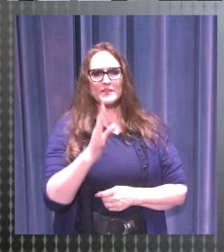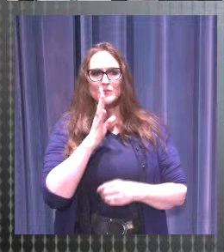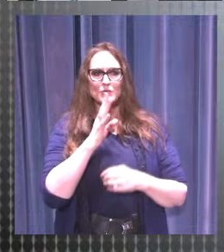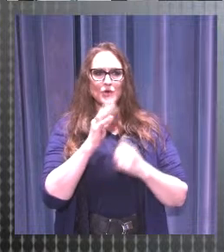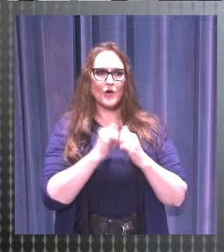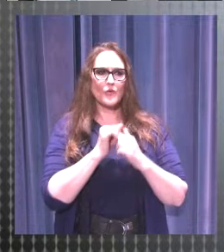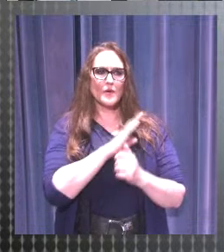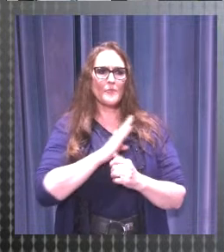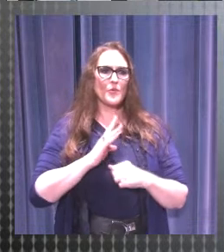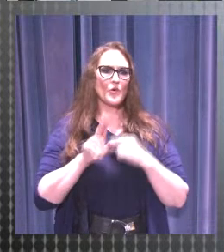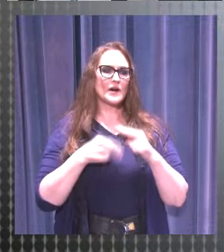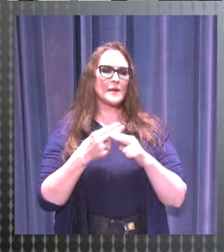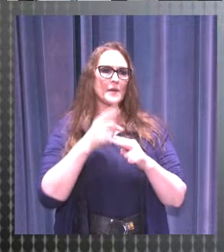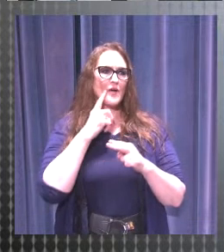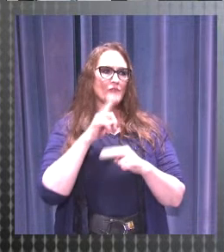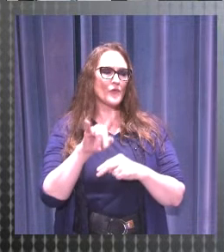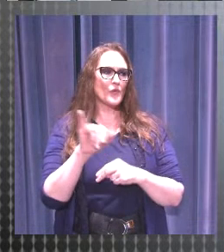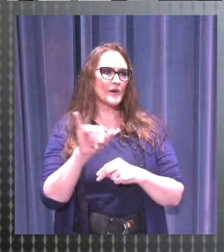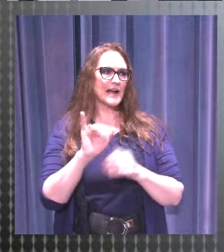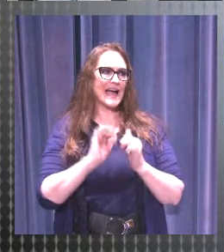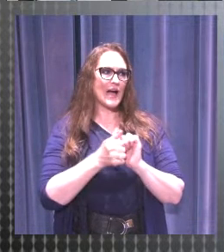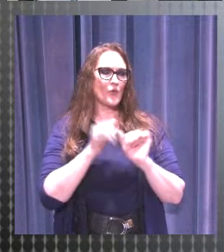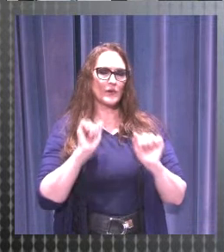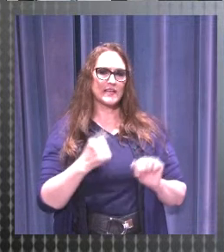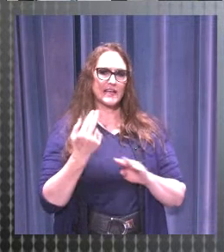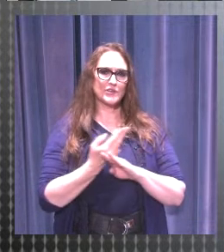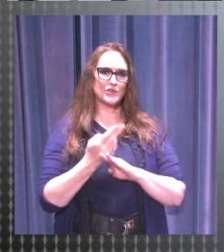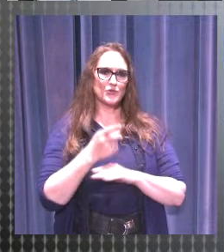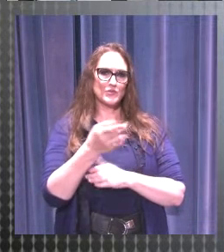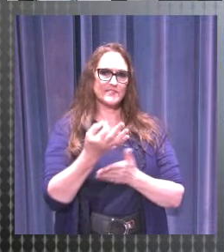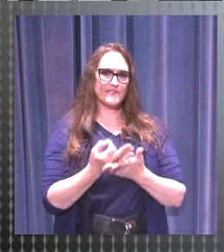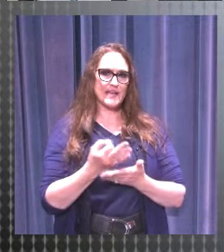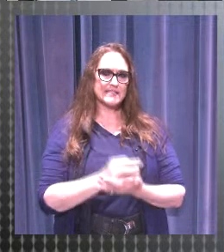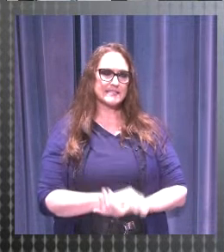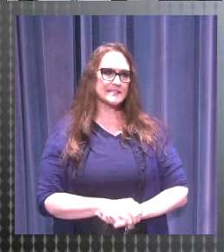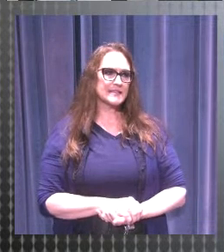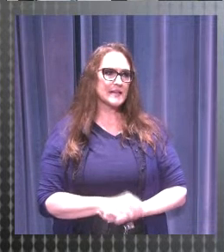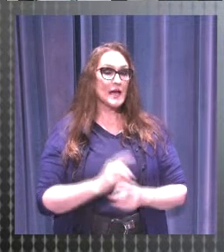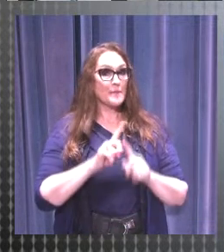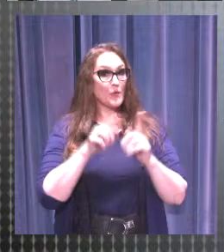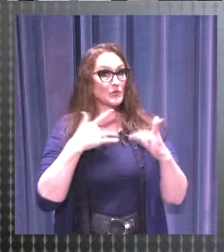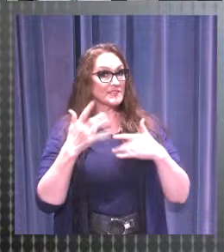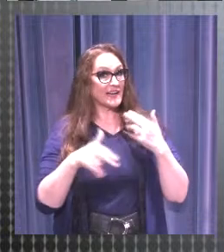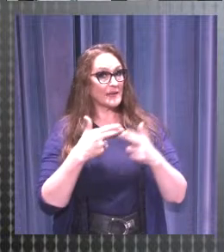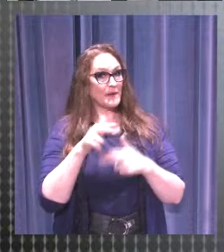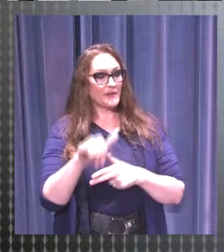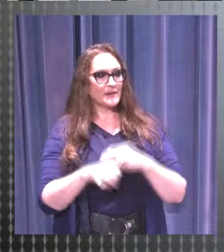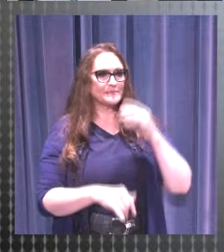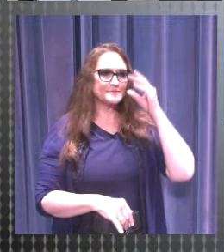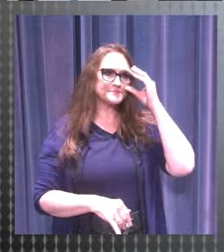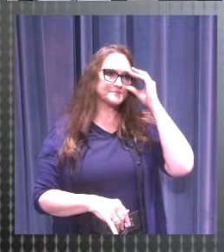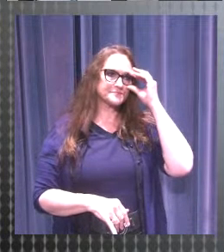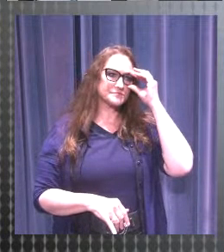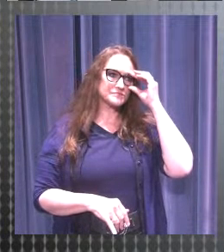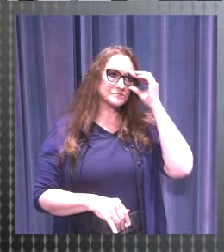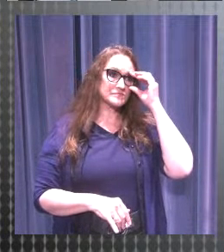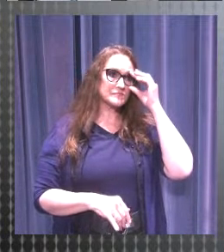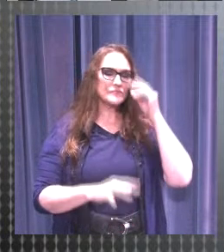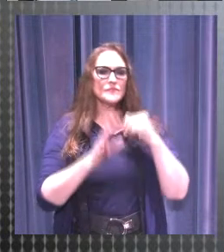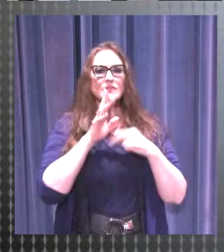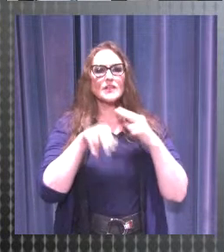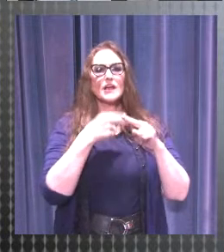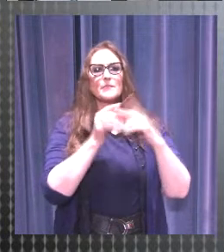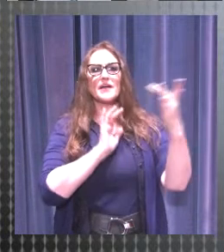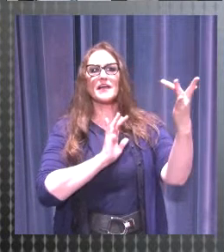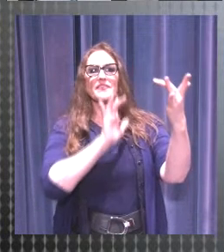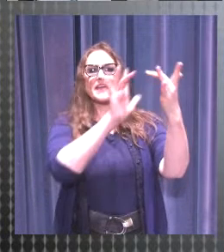board about in terms of how we can use these funds, but we're excited about it. I talked about the outreach